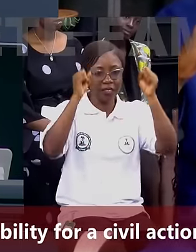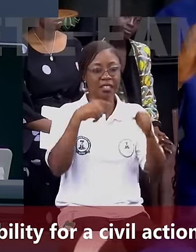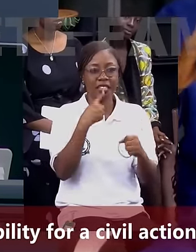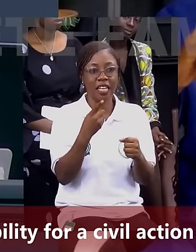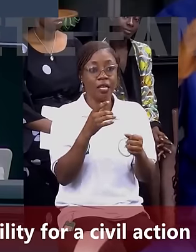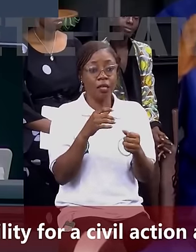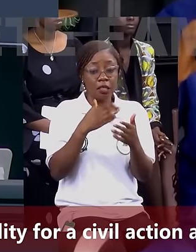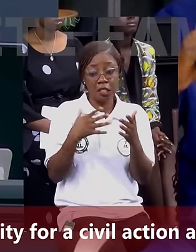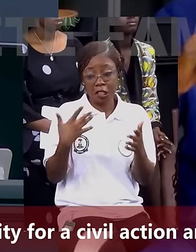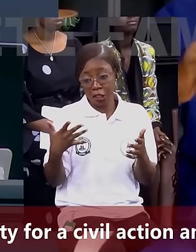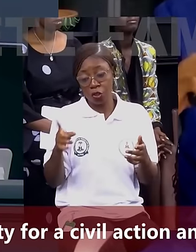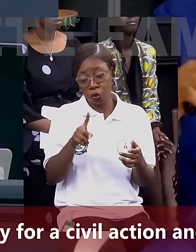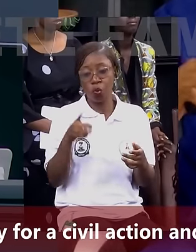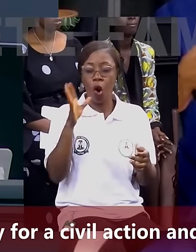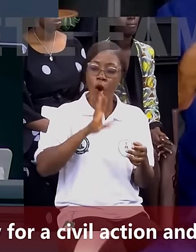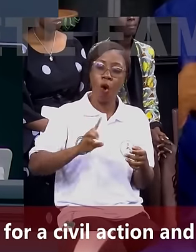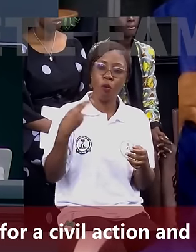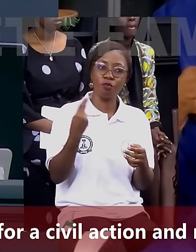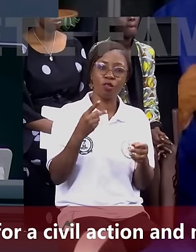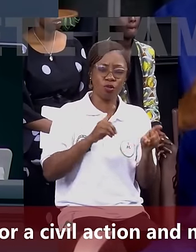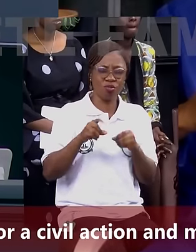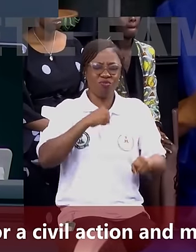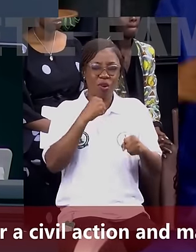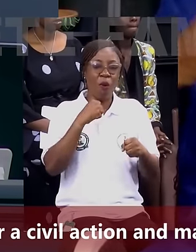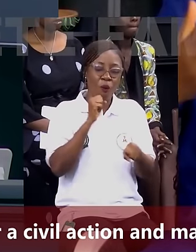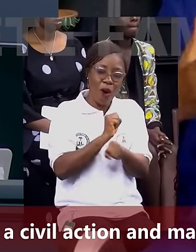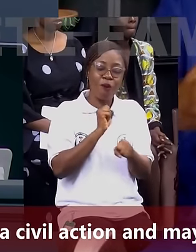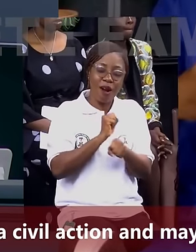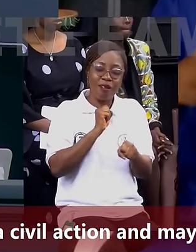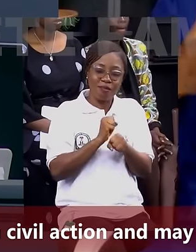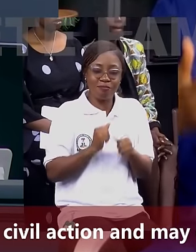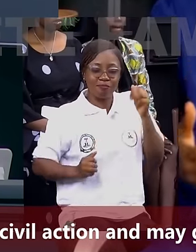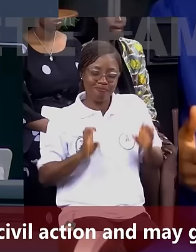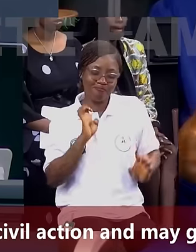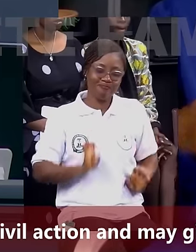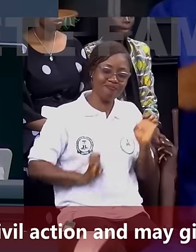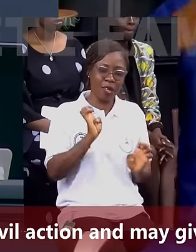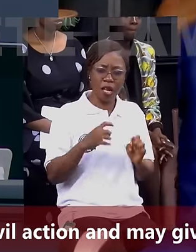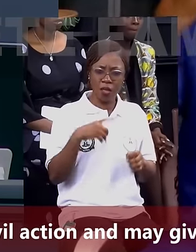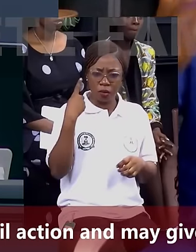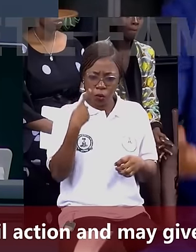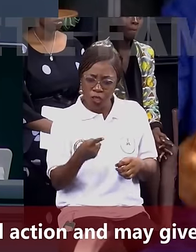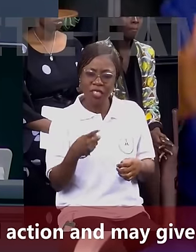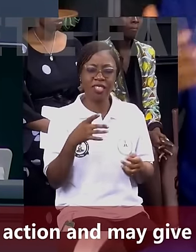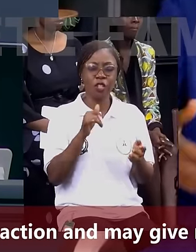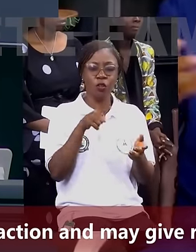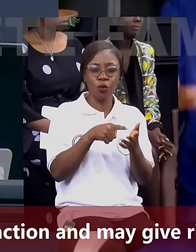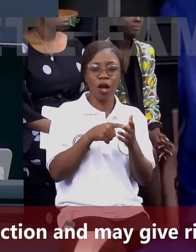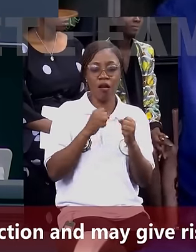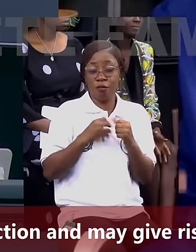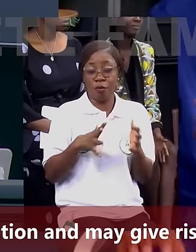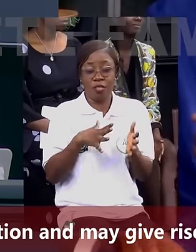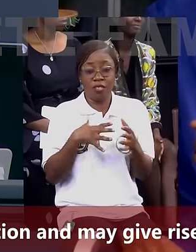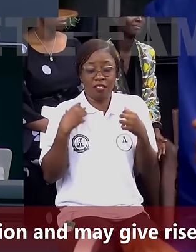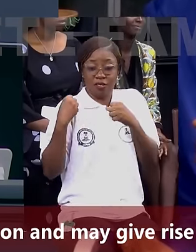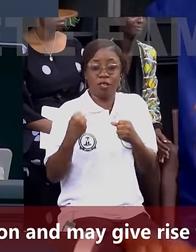that you used to work, you need to be agile, and you discover that you are losing strength. You are not able to function